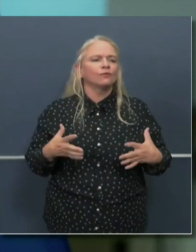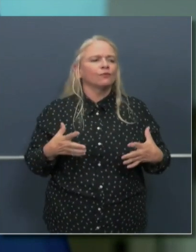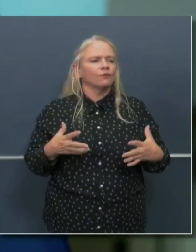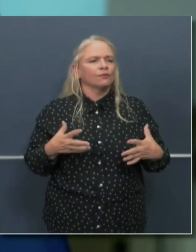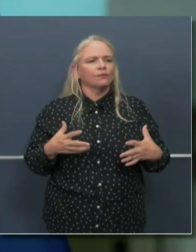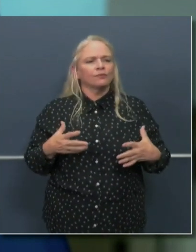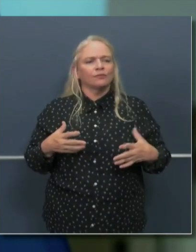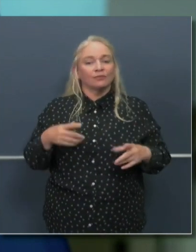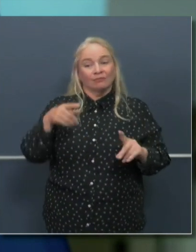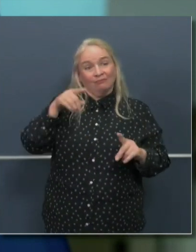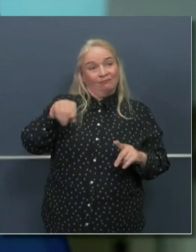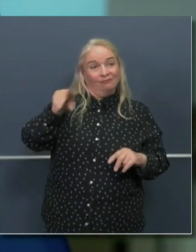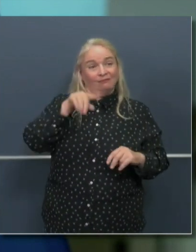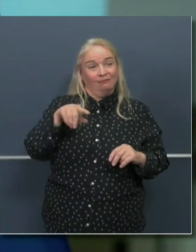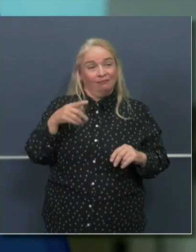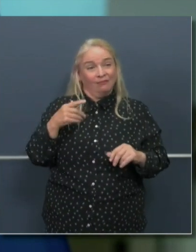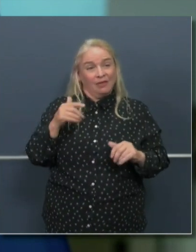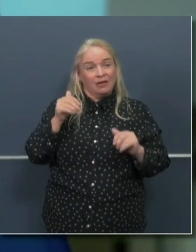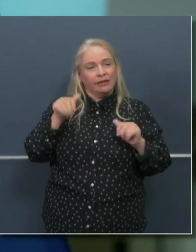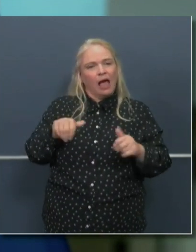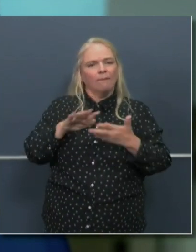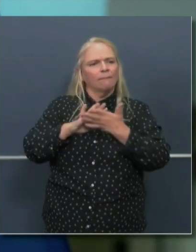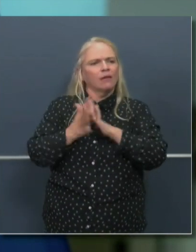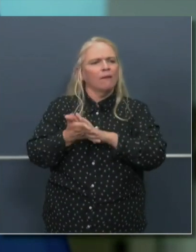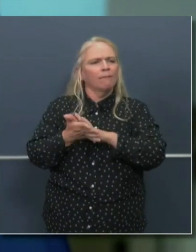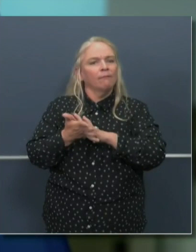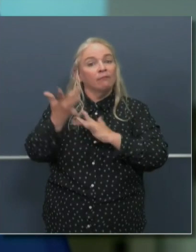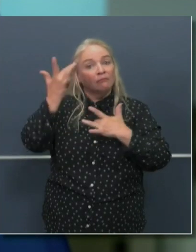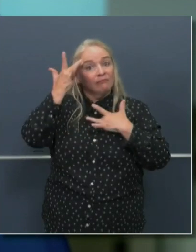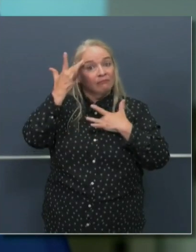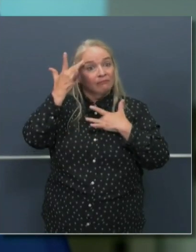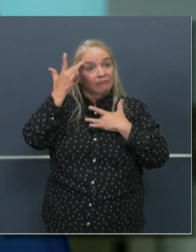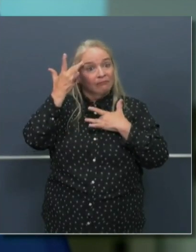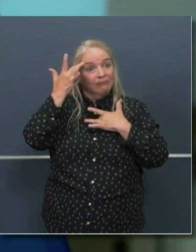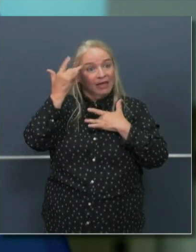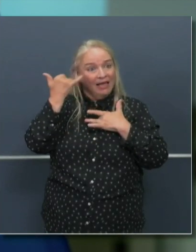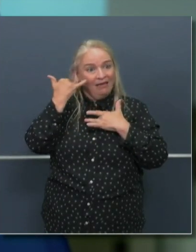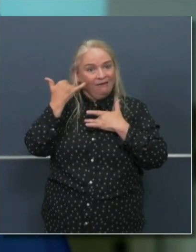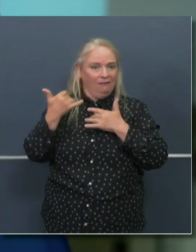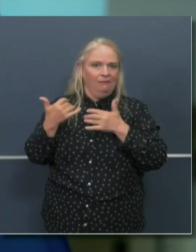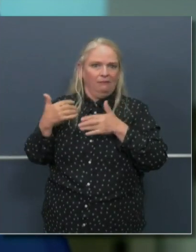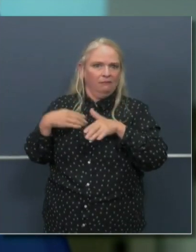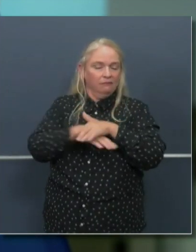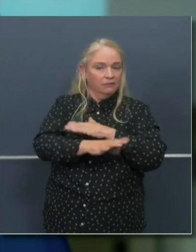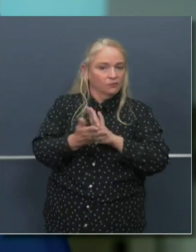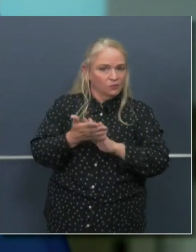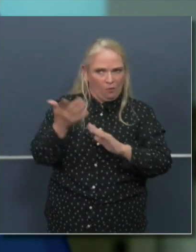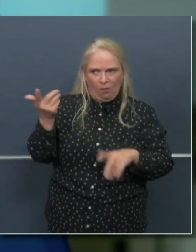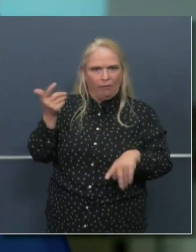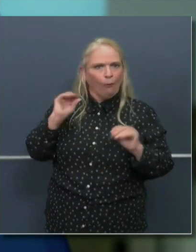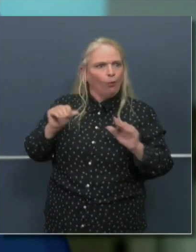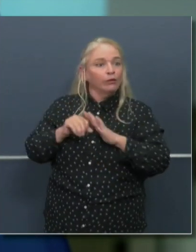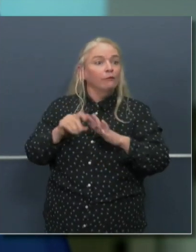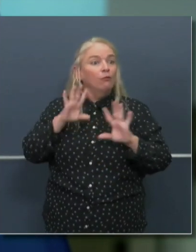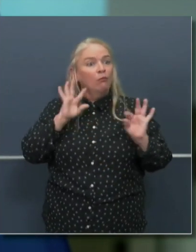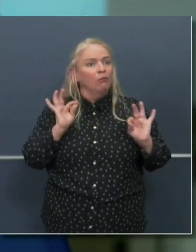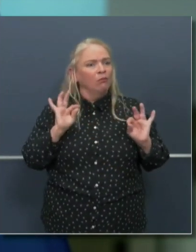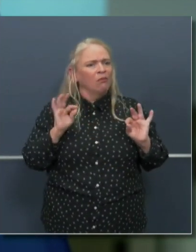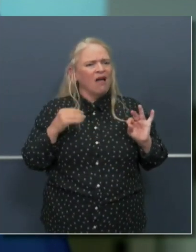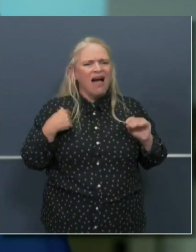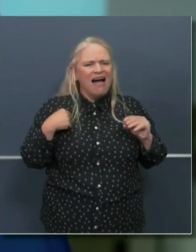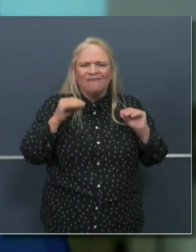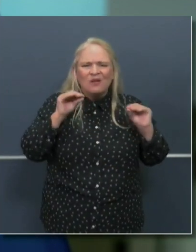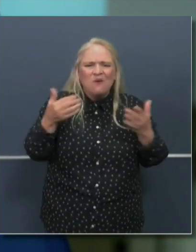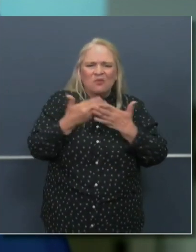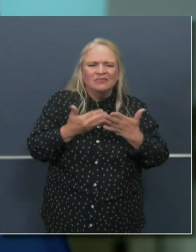in-person classes when and if they resume in the fall? No, we don't have any data on that basis because we're looking to bend and we're looking